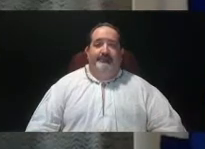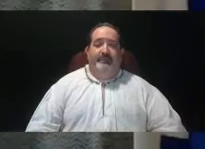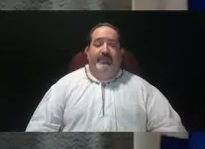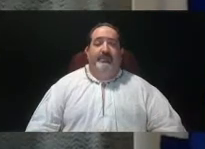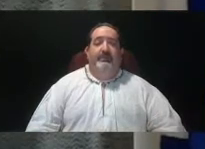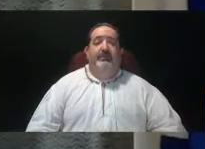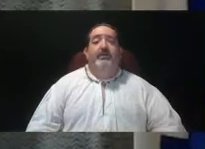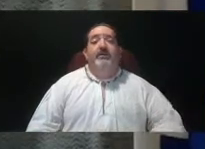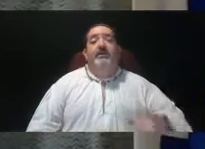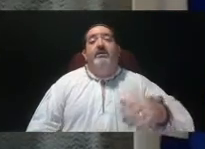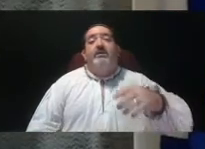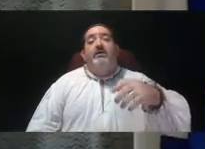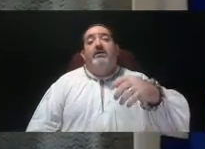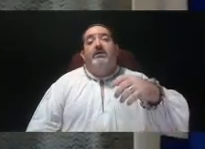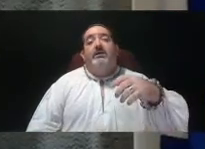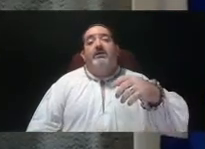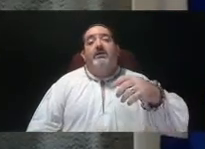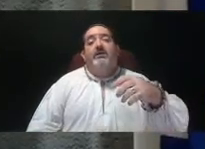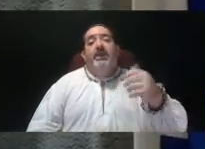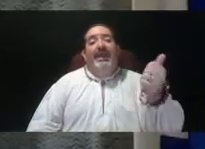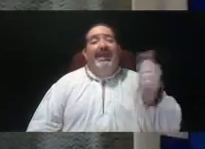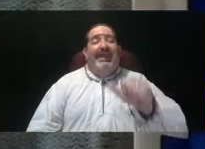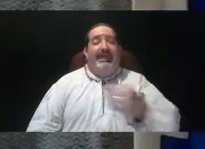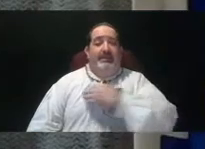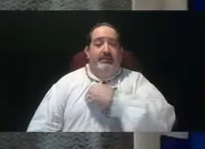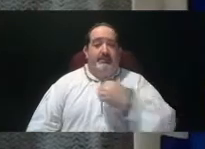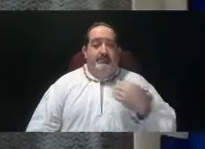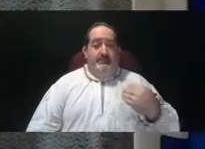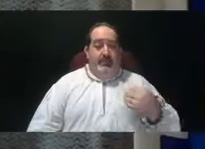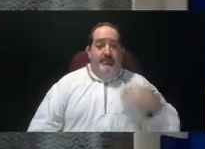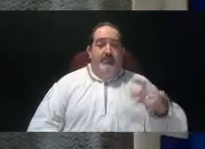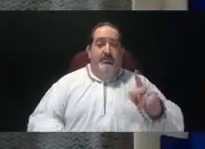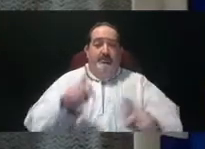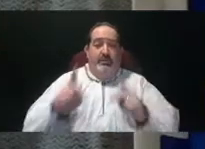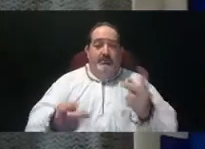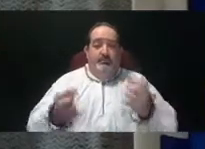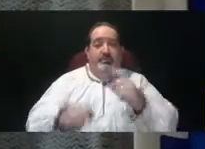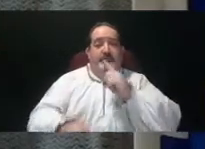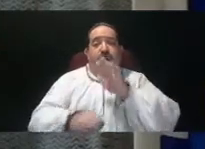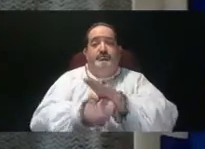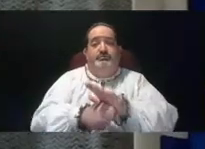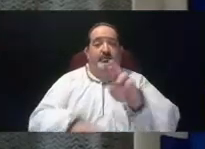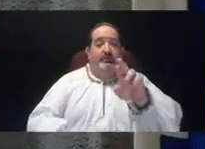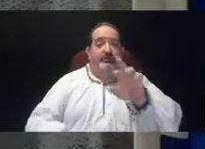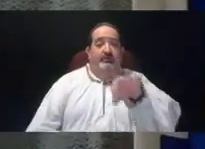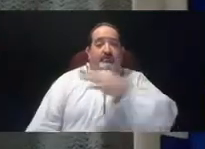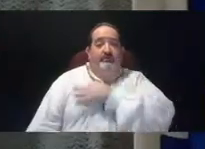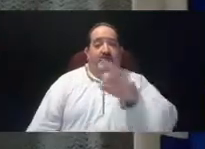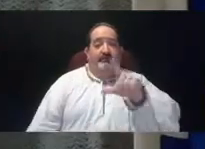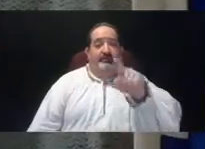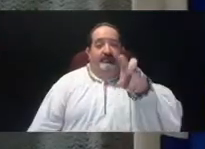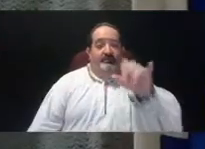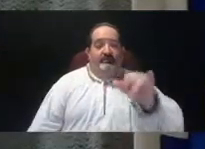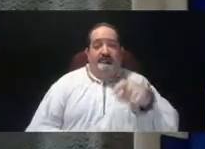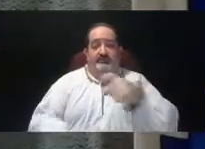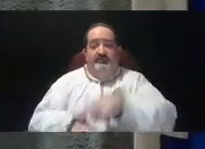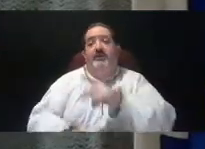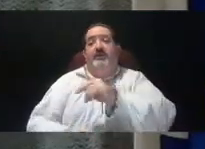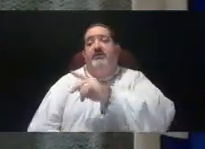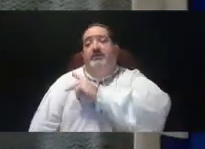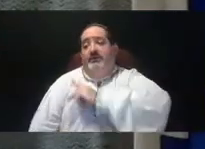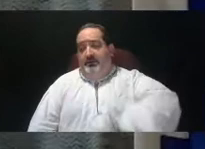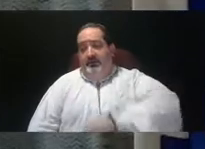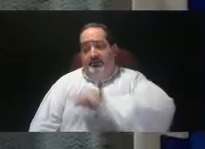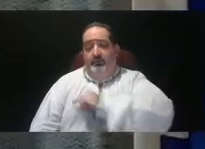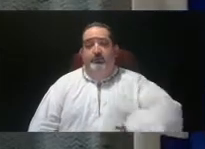Their Majesties welcome any member of the populace who wishes to swear fealty at this time. Please do not unmute your mics, but